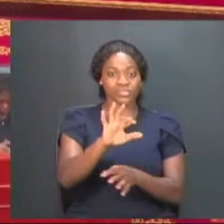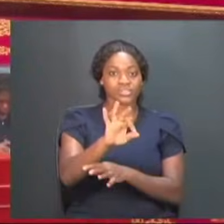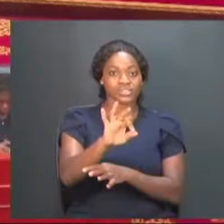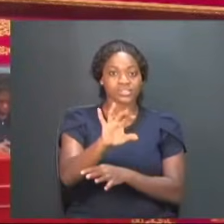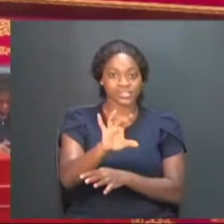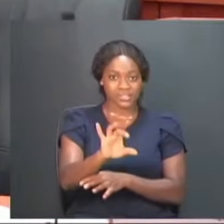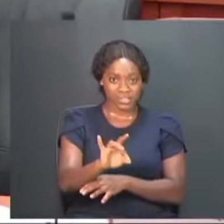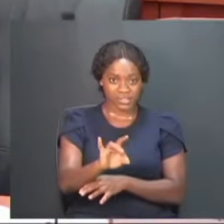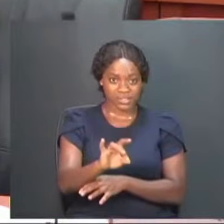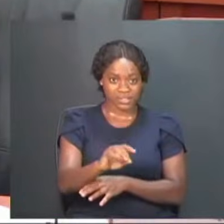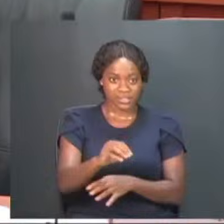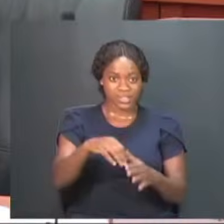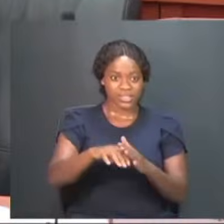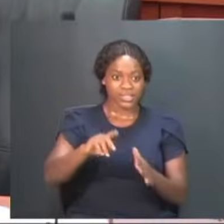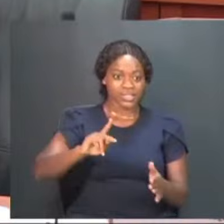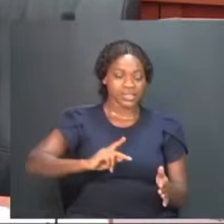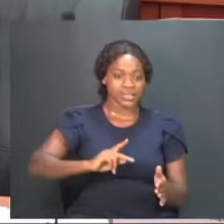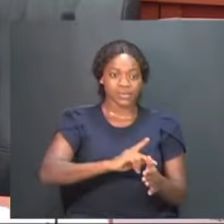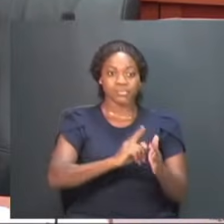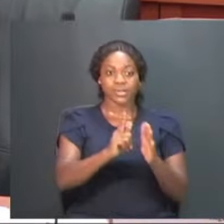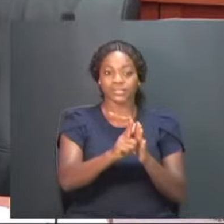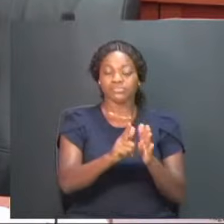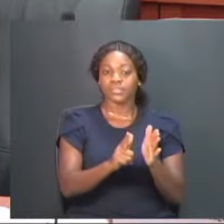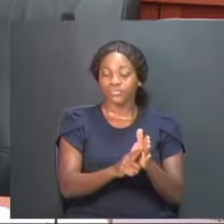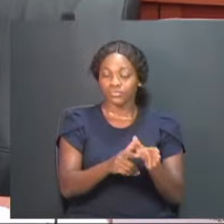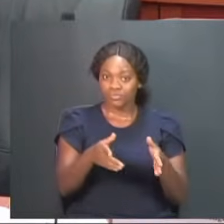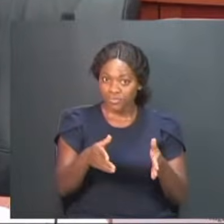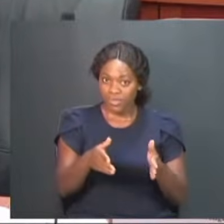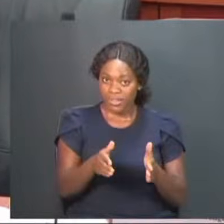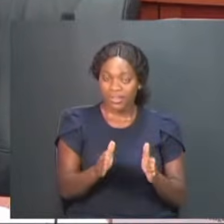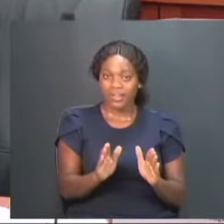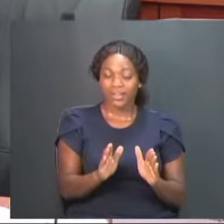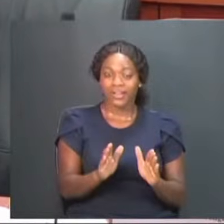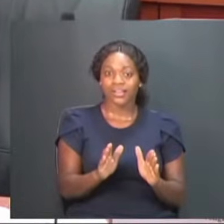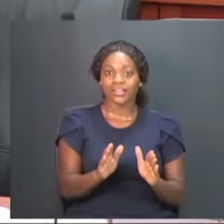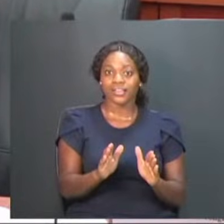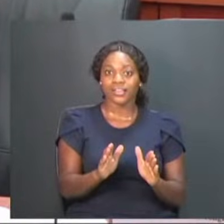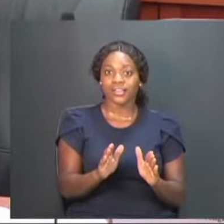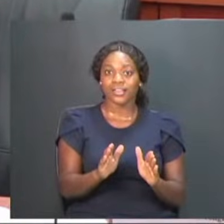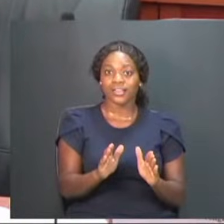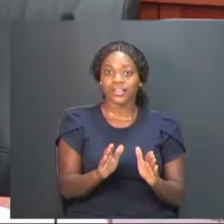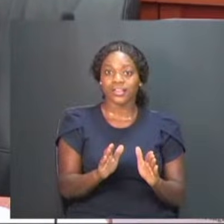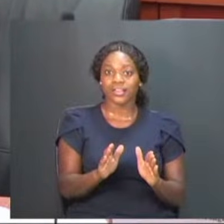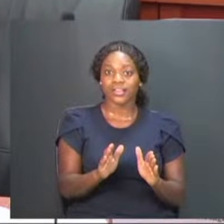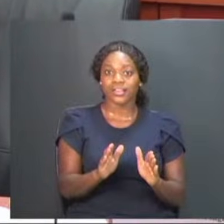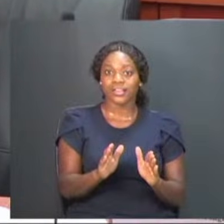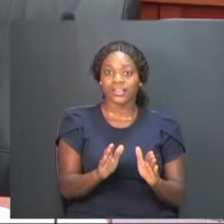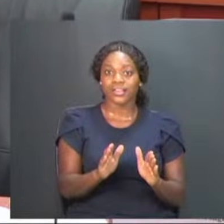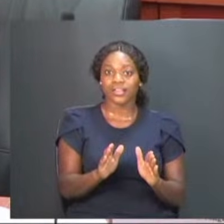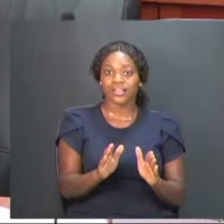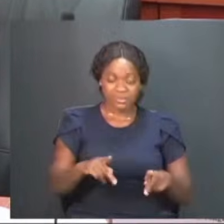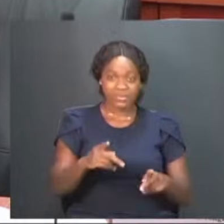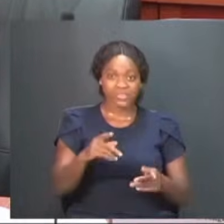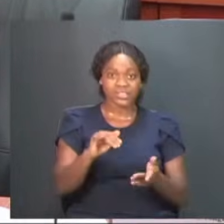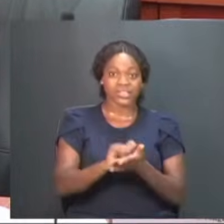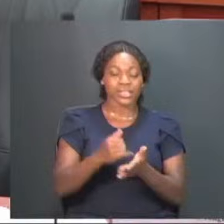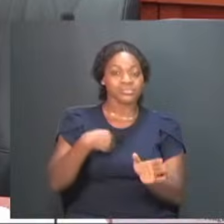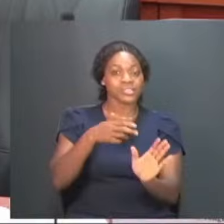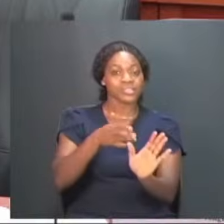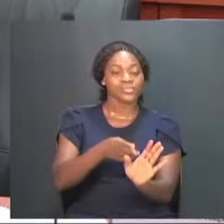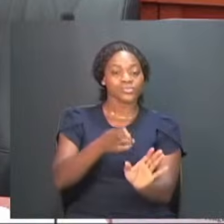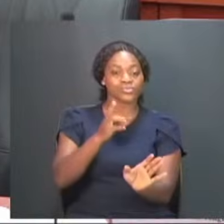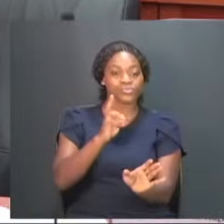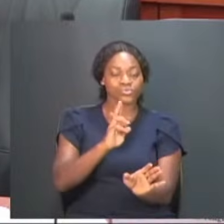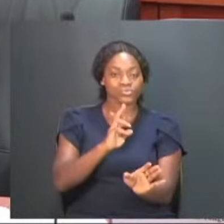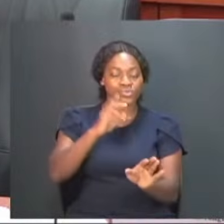of the standing orders to seek your leave and the leave of the House to withdraw